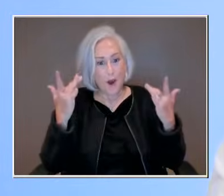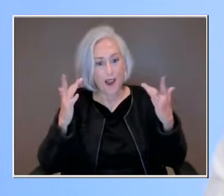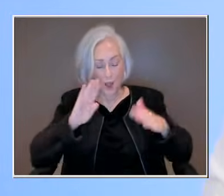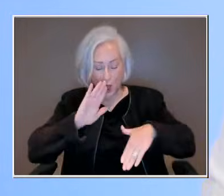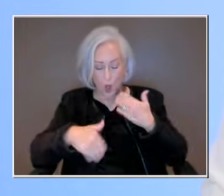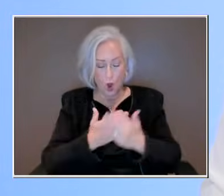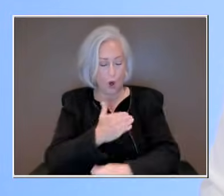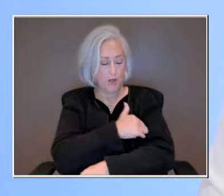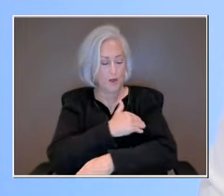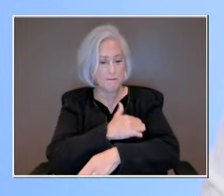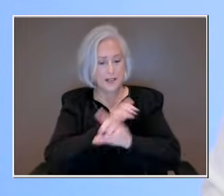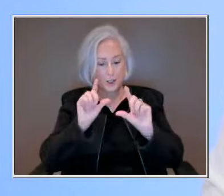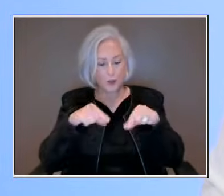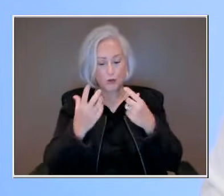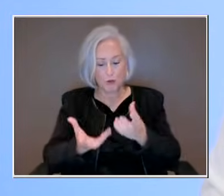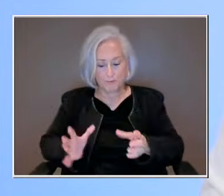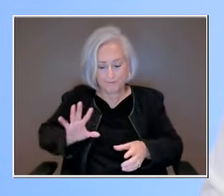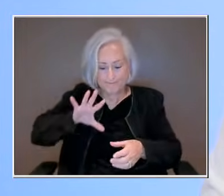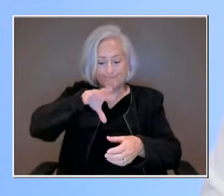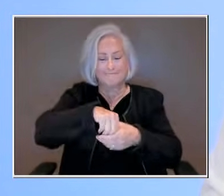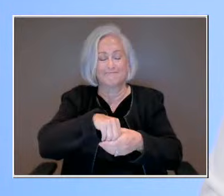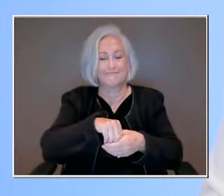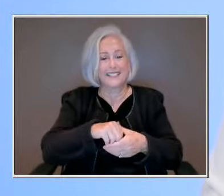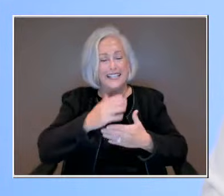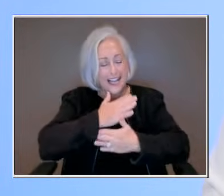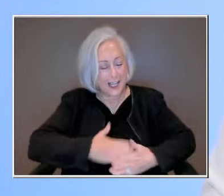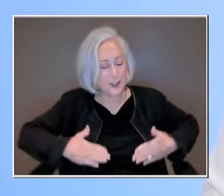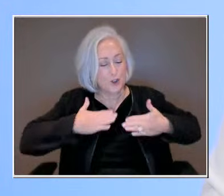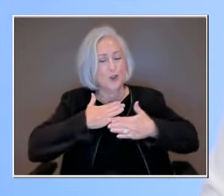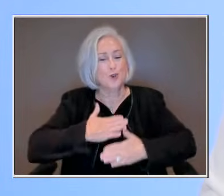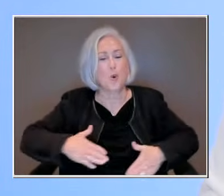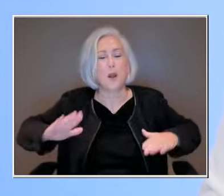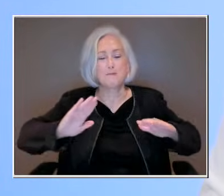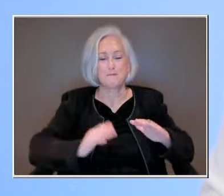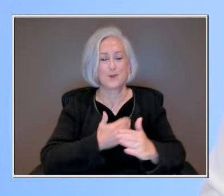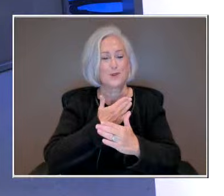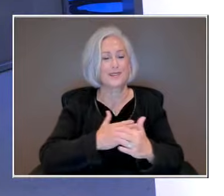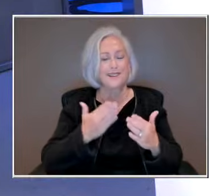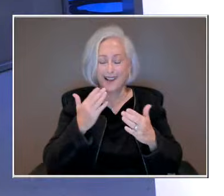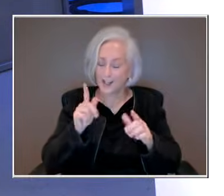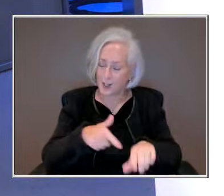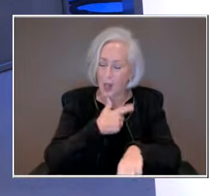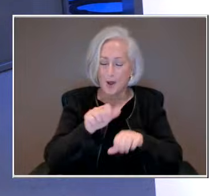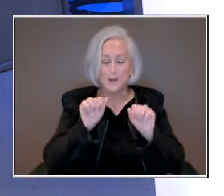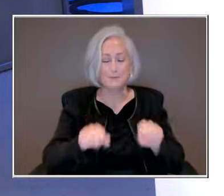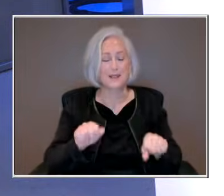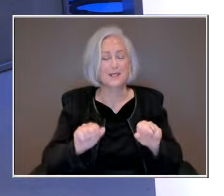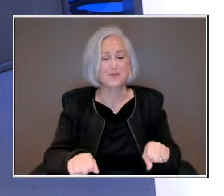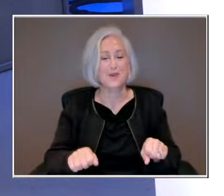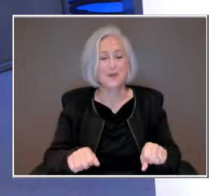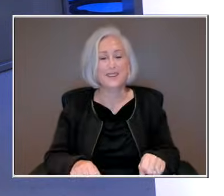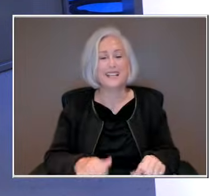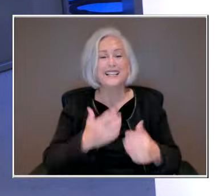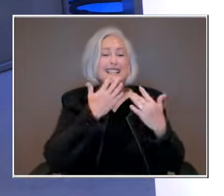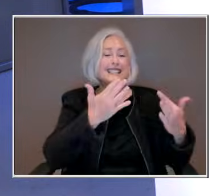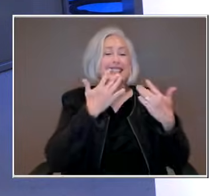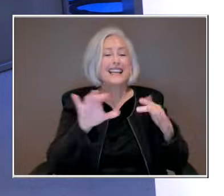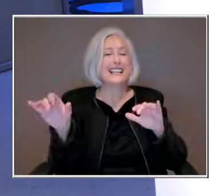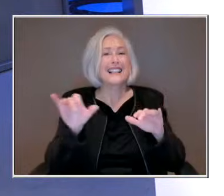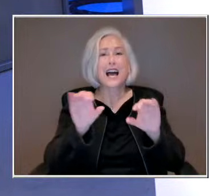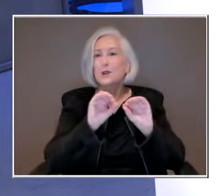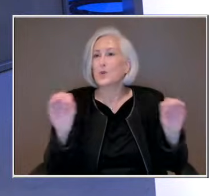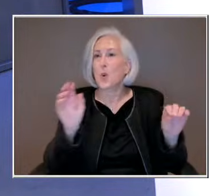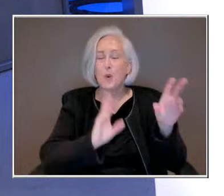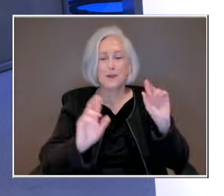too. So really enjoy music and as long as you can. Sing like no one's listening, dance like no one's watching. That's